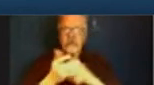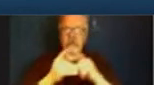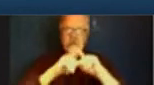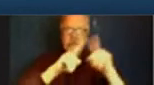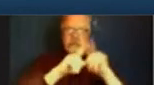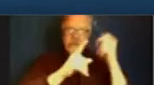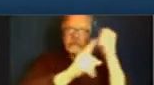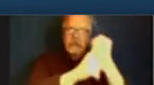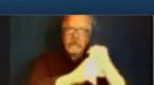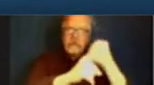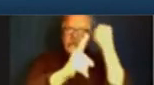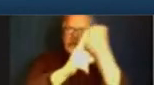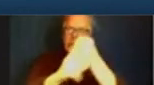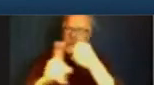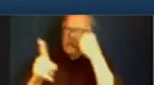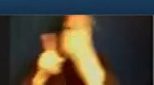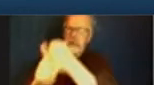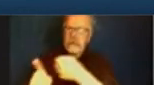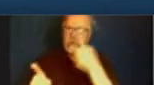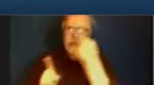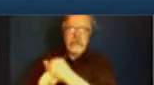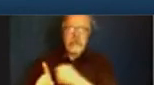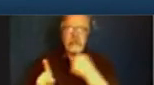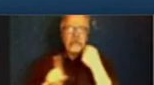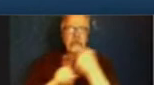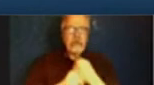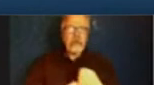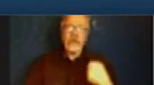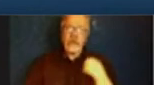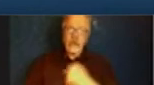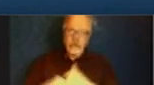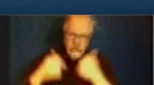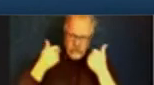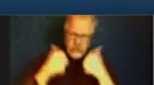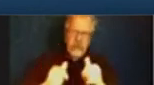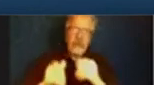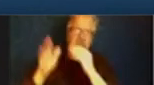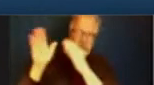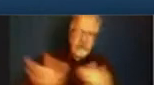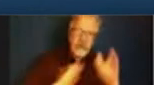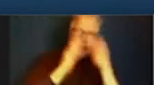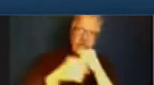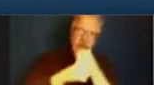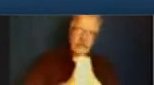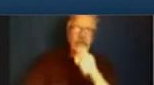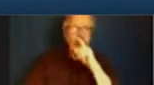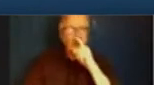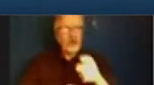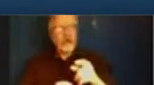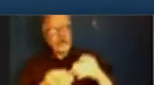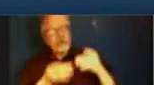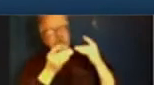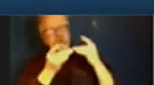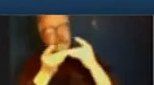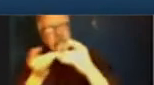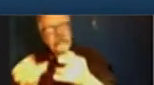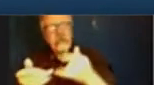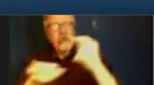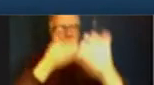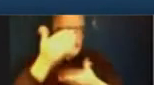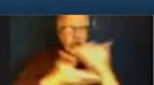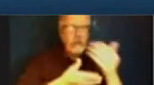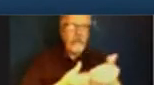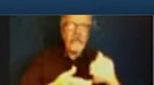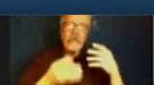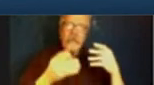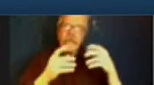is trying to get ready for that. We're trying to make the systems as efficient as possible. We're trying to recruit people as much as possible. We're asking people to work overtime